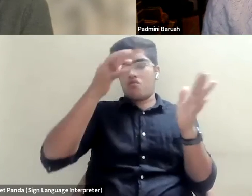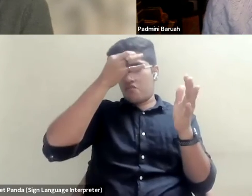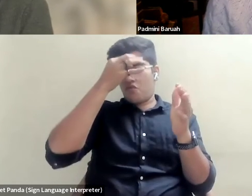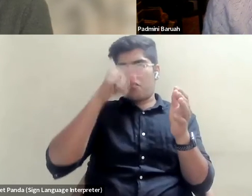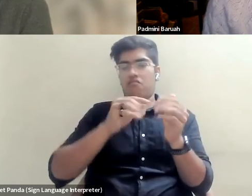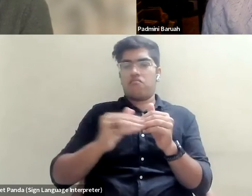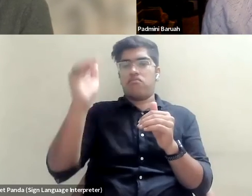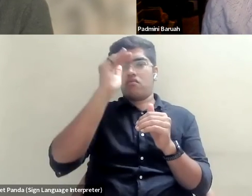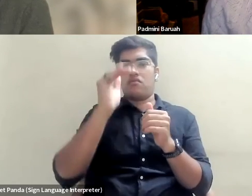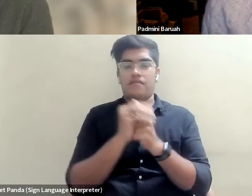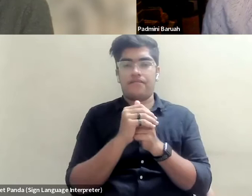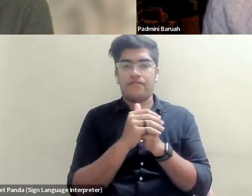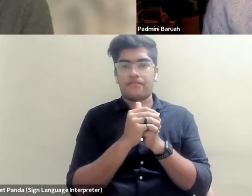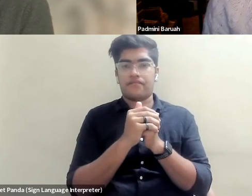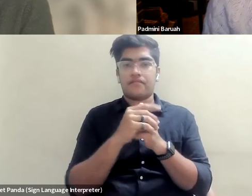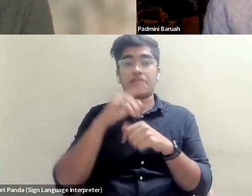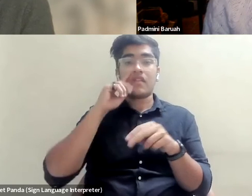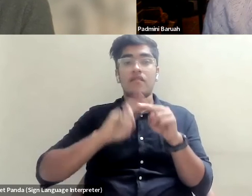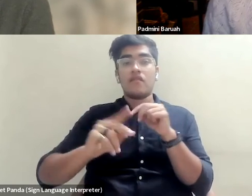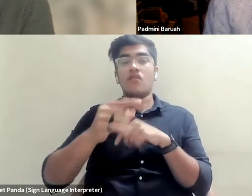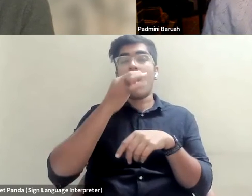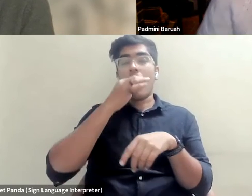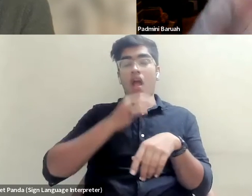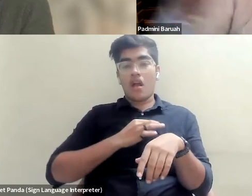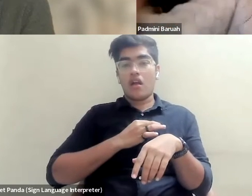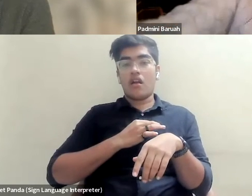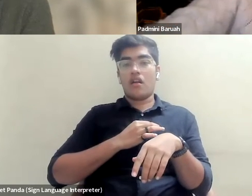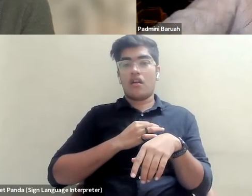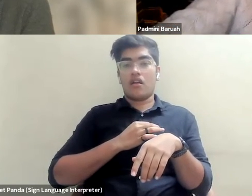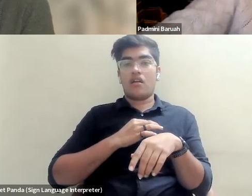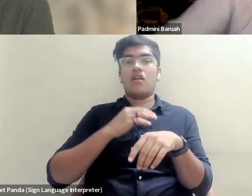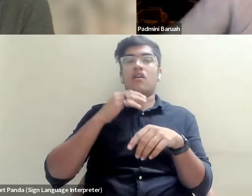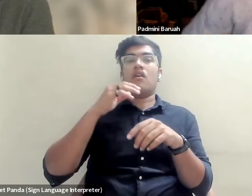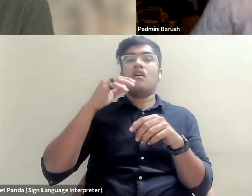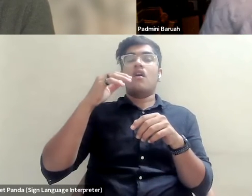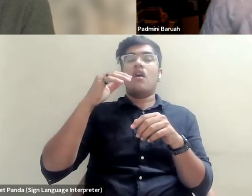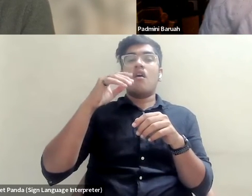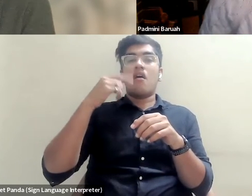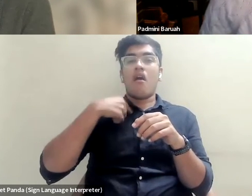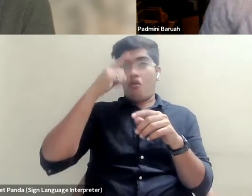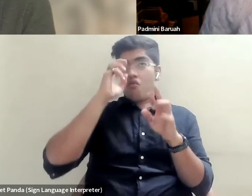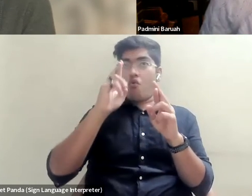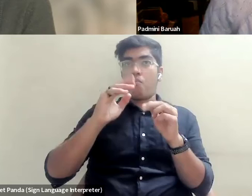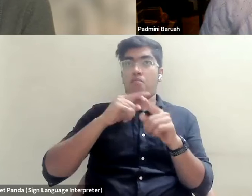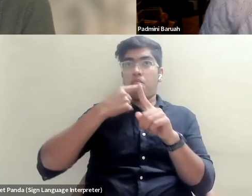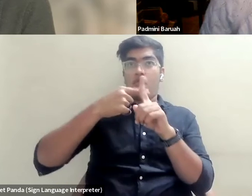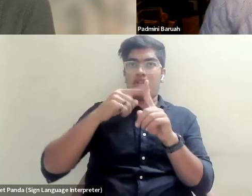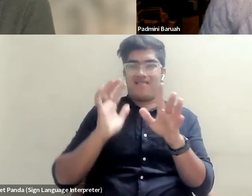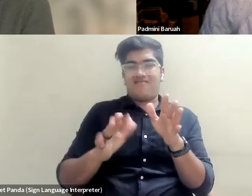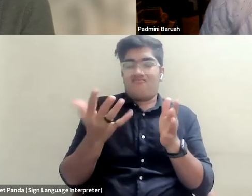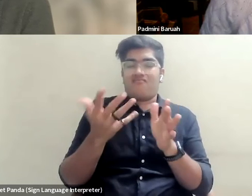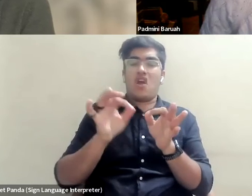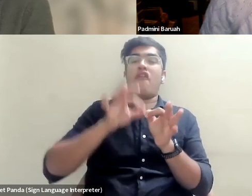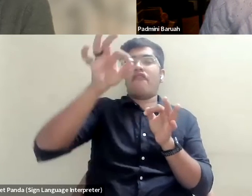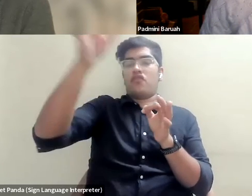precedence. So if you ask me if I'm optimistic, I would say maybe for the future. And I think I can